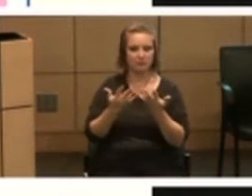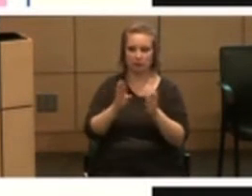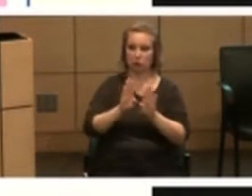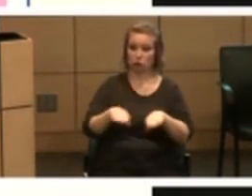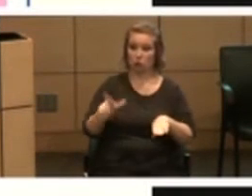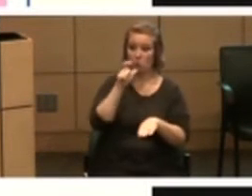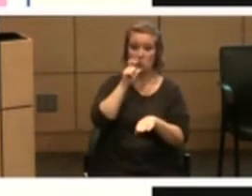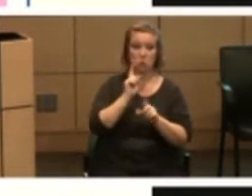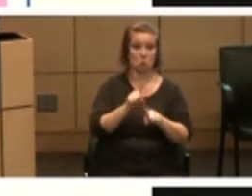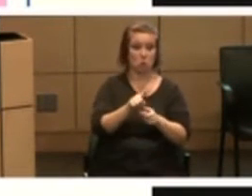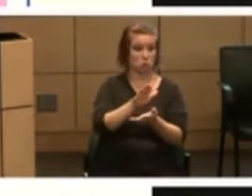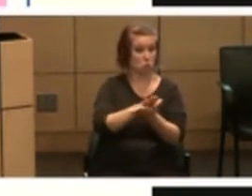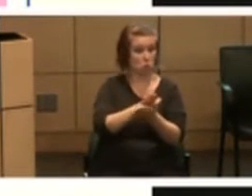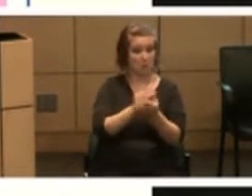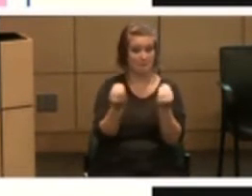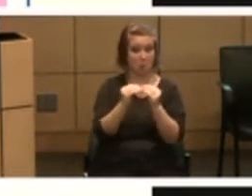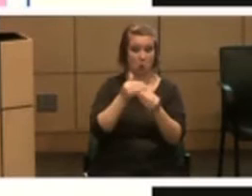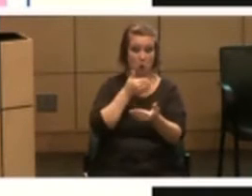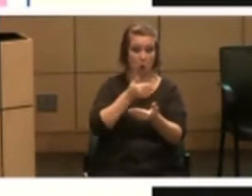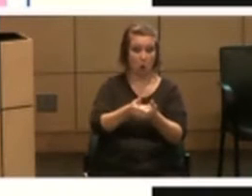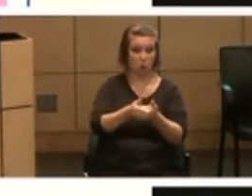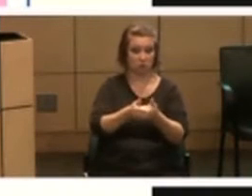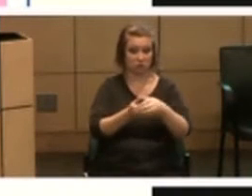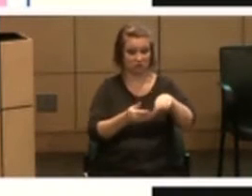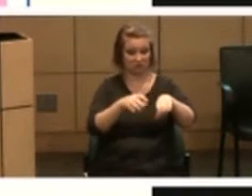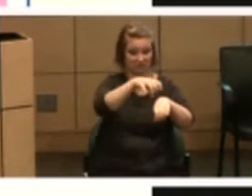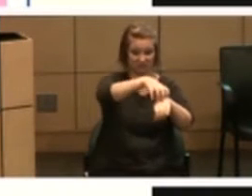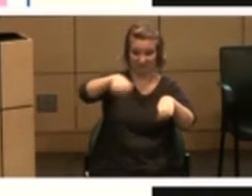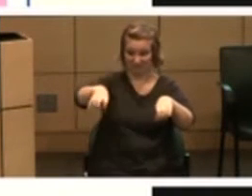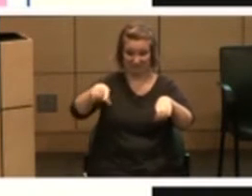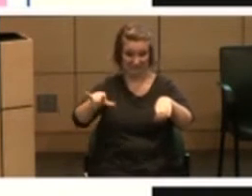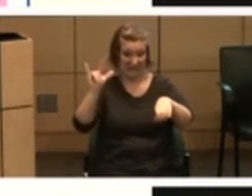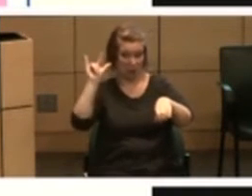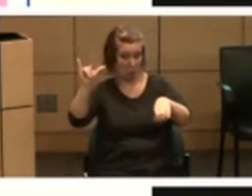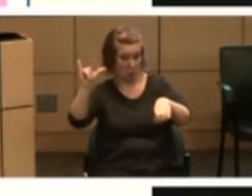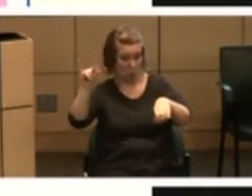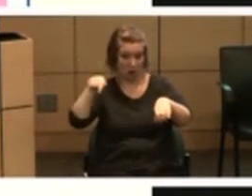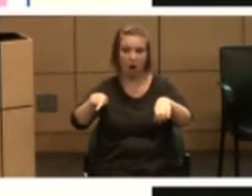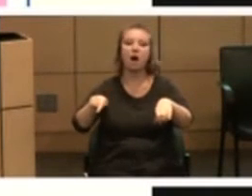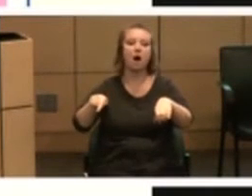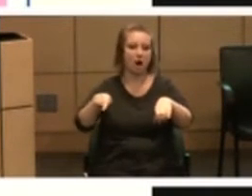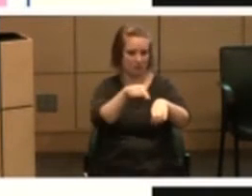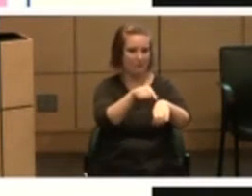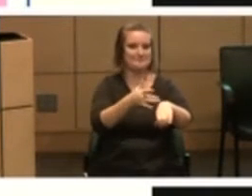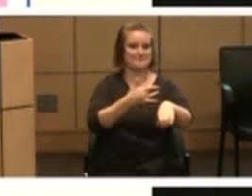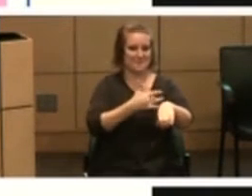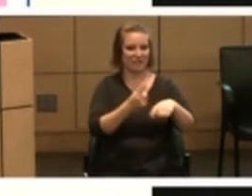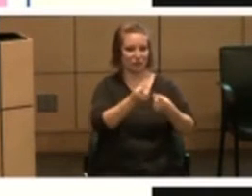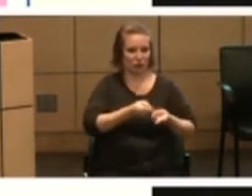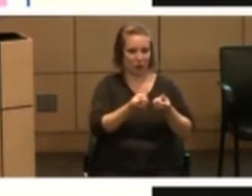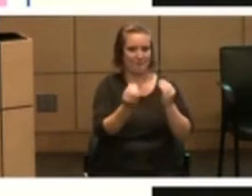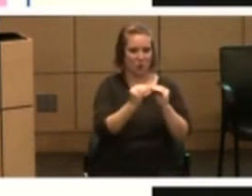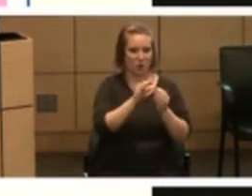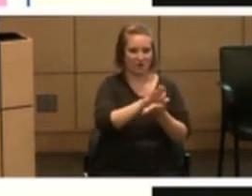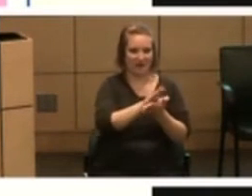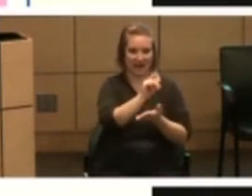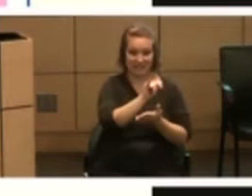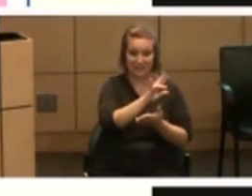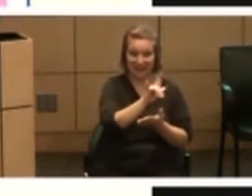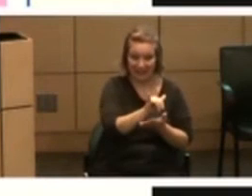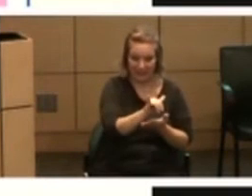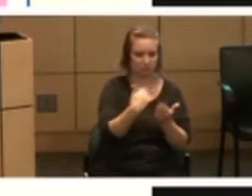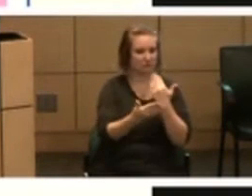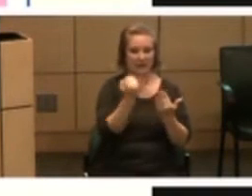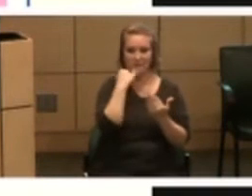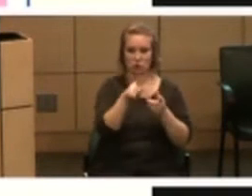schools that are closely located near an airport have, struggle academically even when you control for other variables.